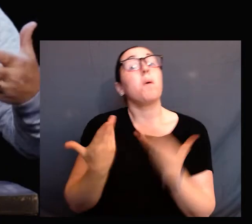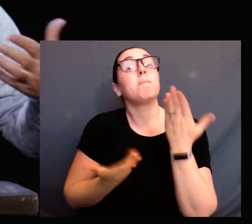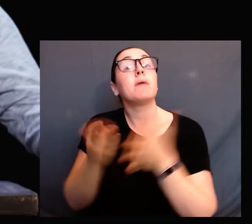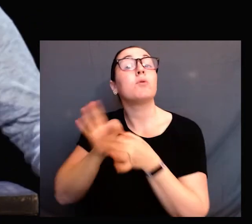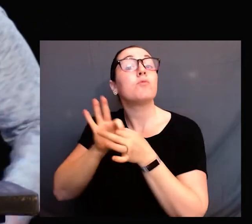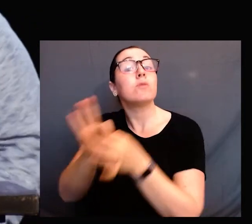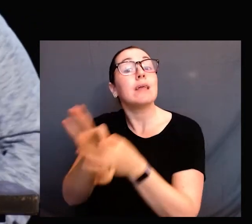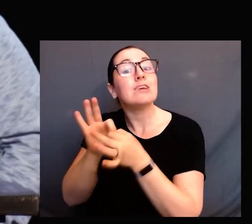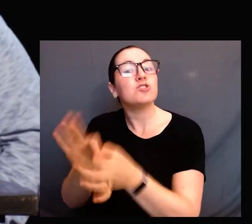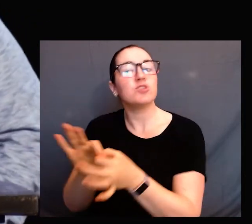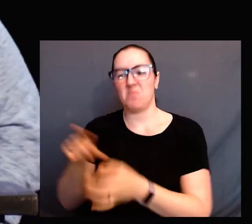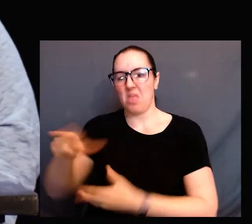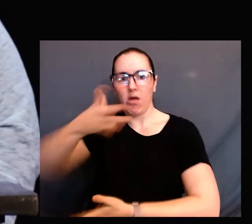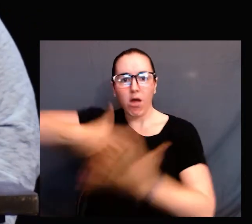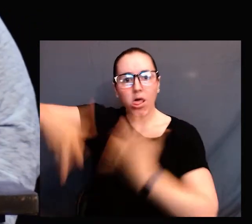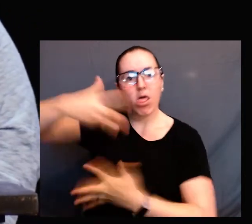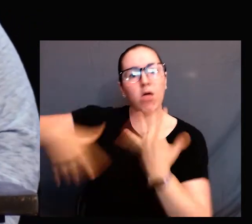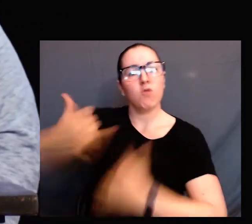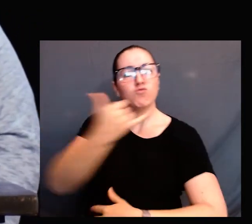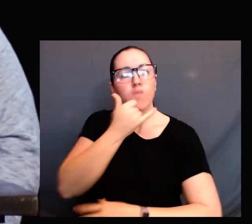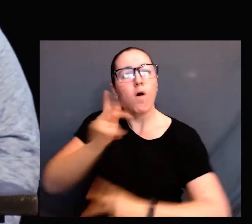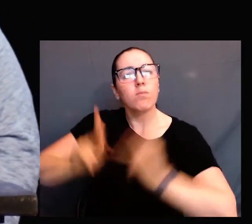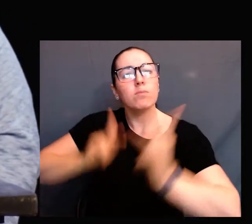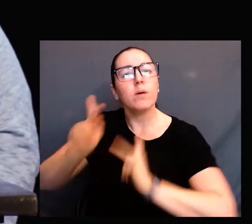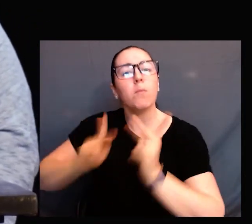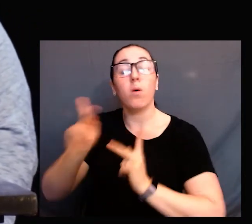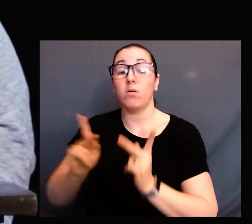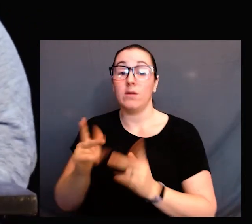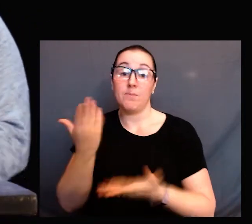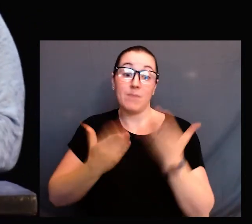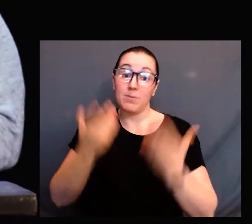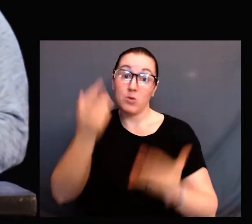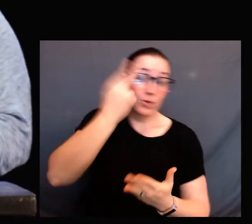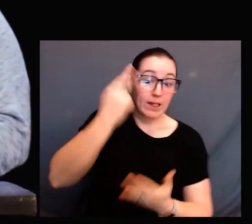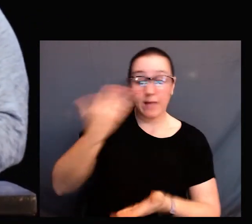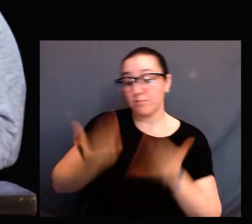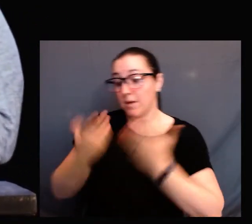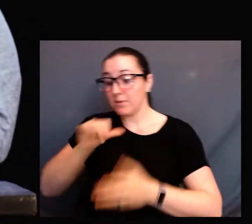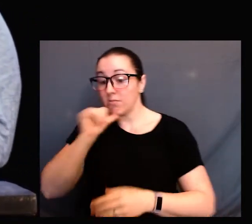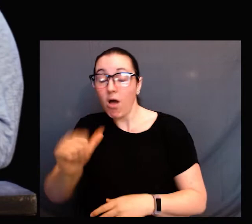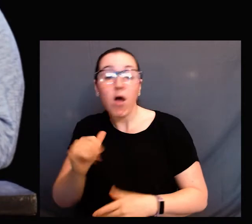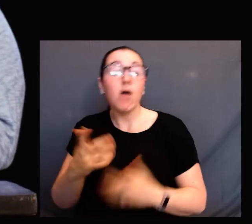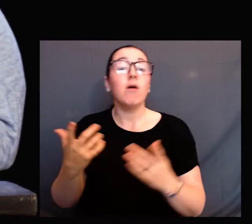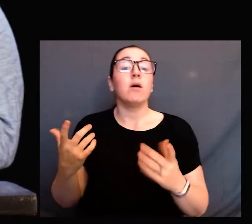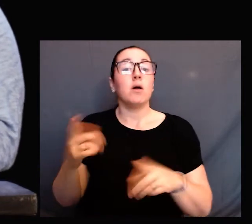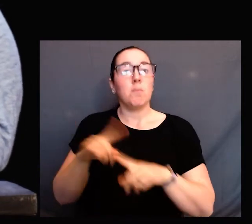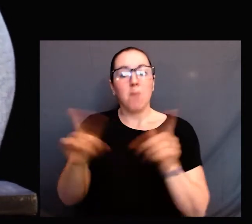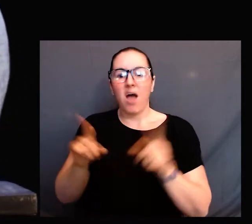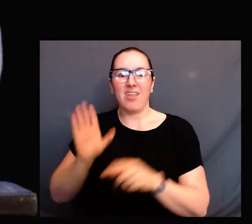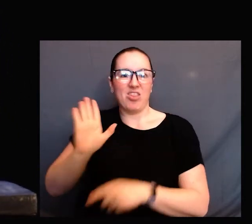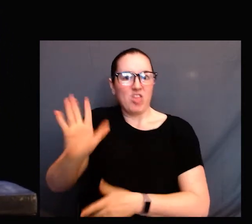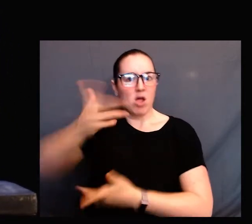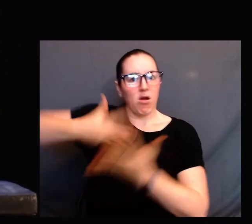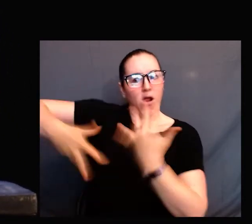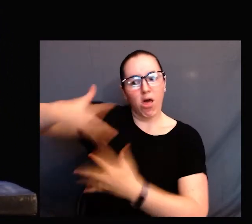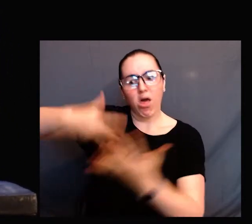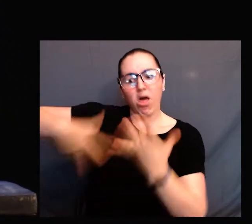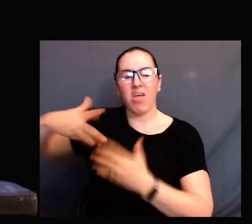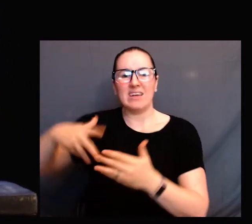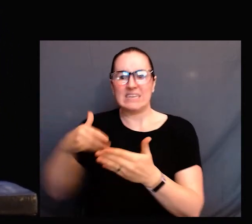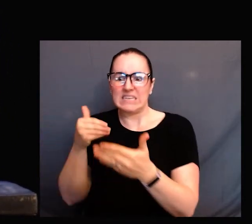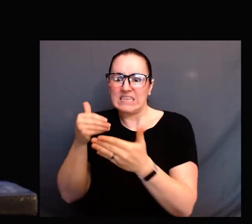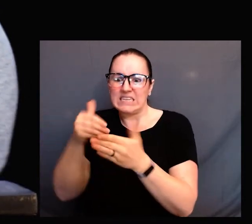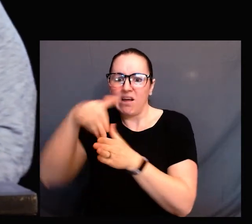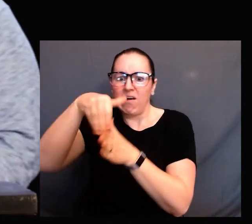on the edge relationally. They're mixed up with the wrong crowd. And whether they realize it or not, the company that they're keeping is inching them